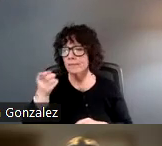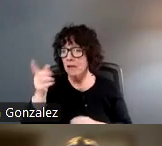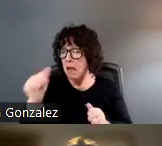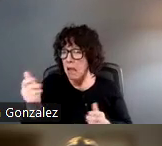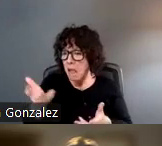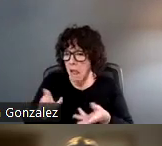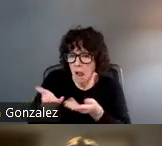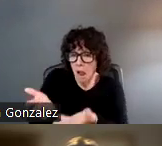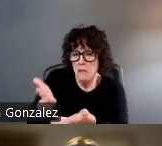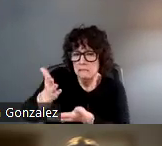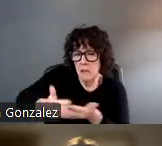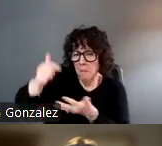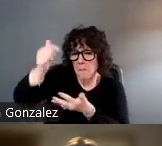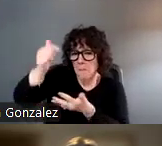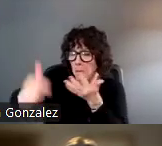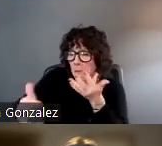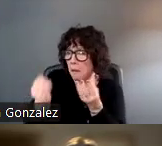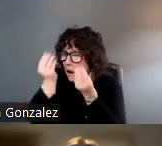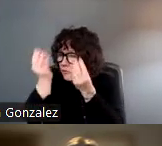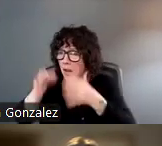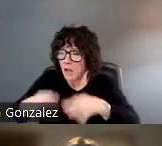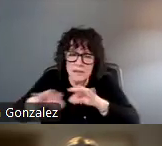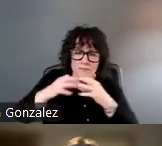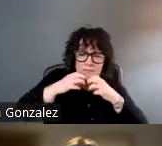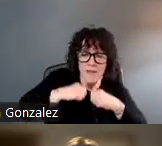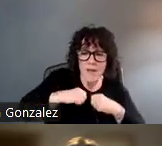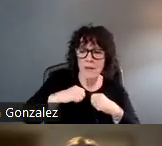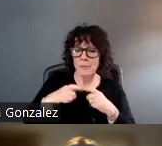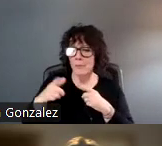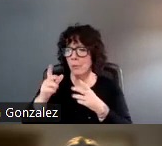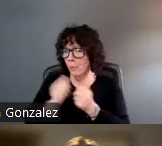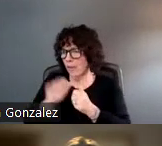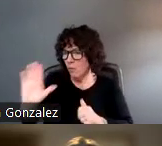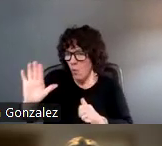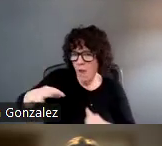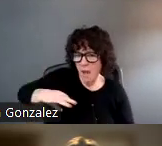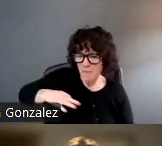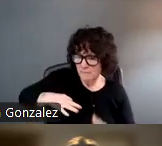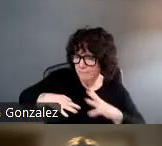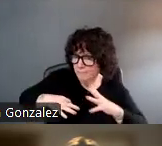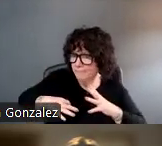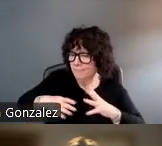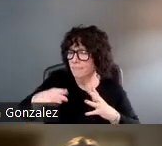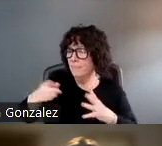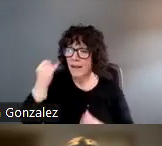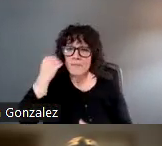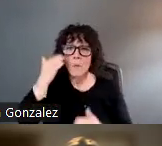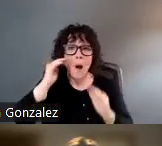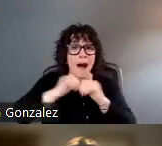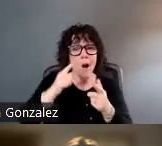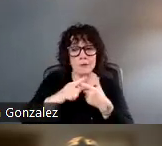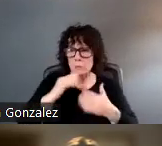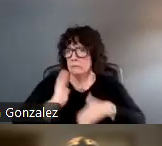and generously, then maybe it'd be worthwhile, but they can't. All they will do is fill out the form for you and mail it. Something you can do on your